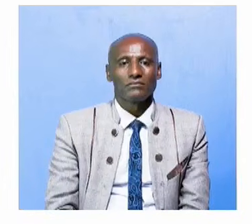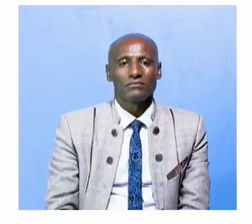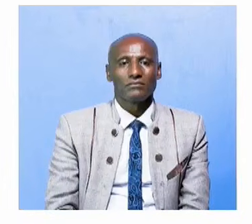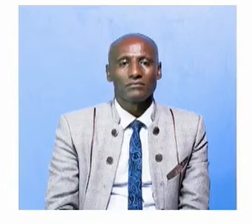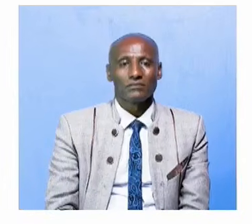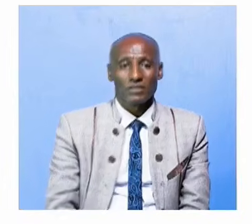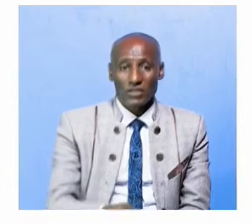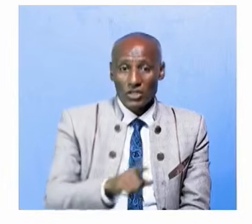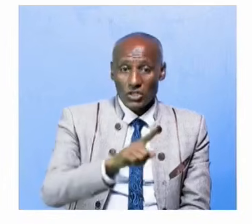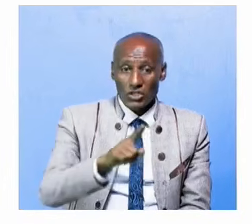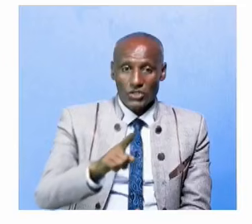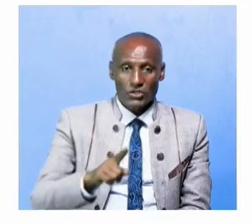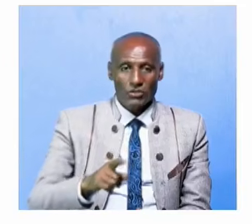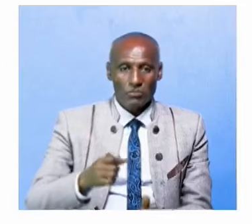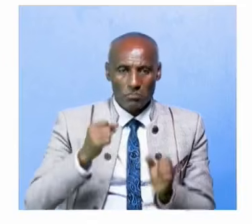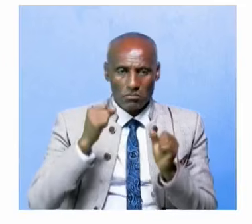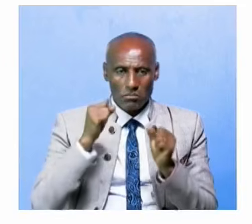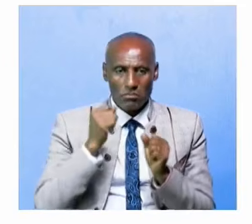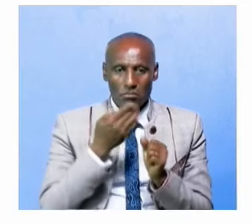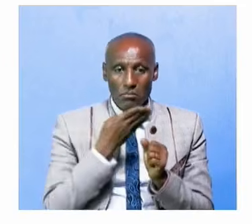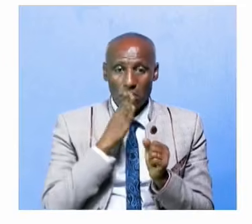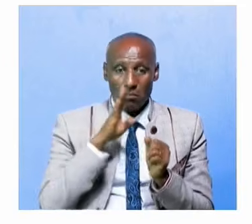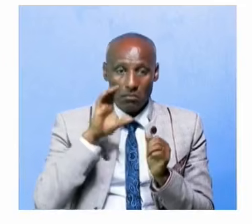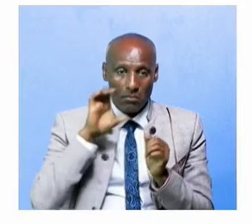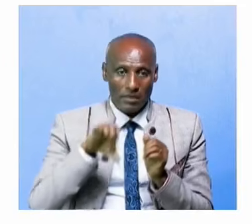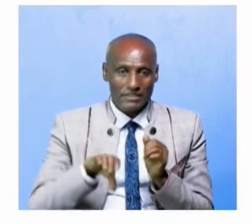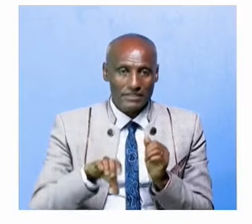You must